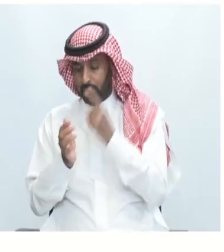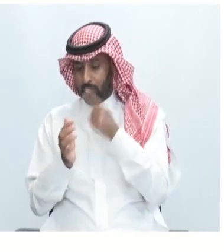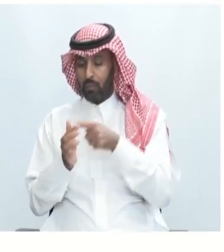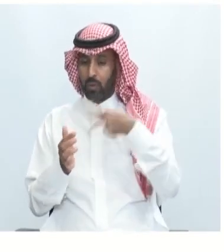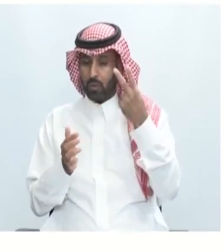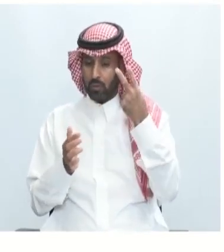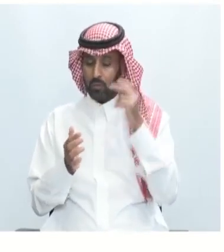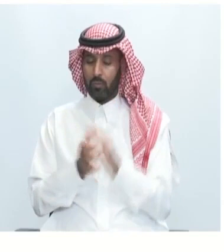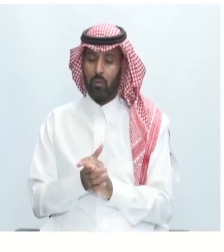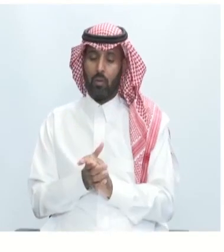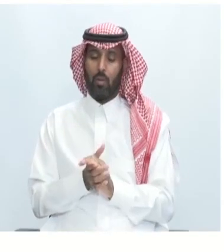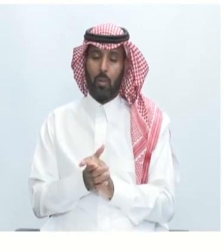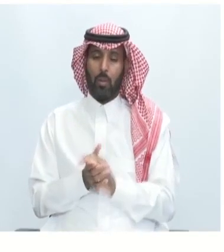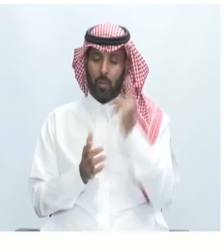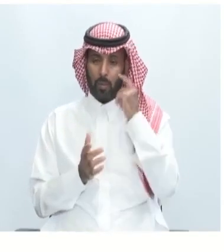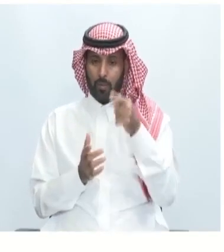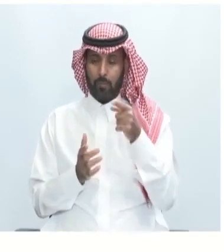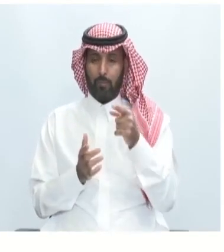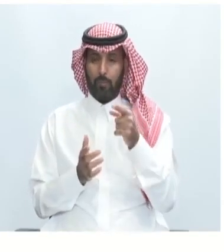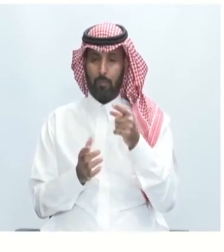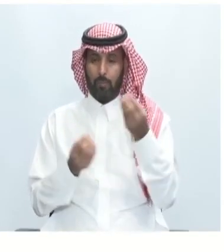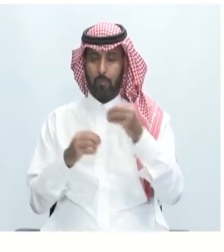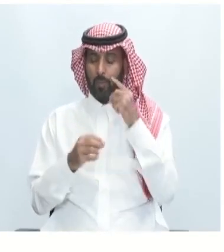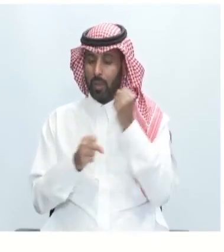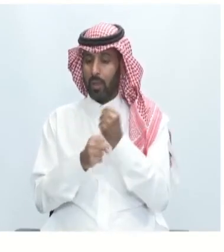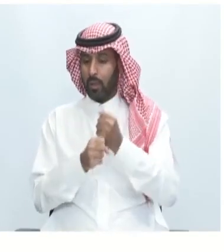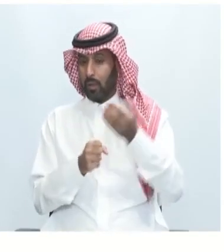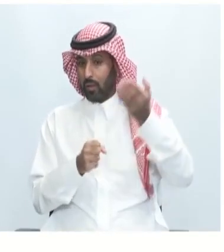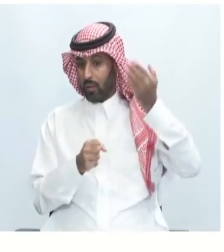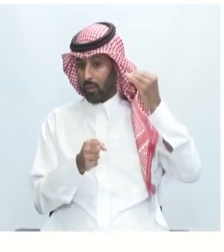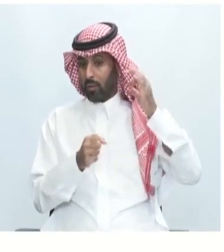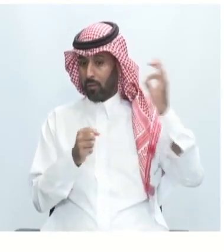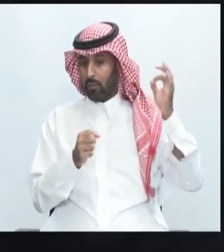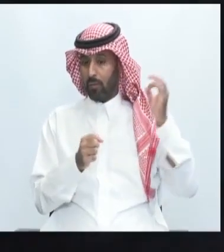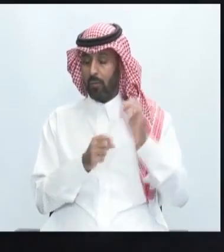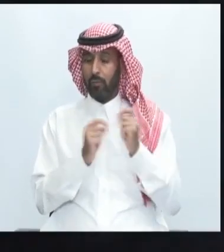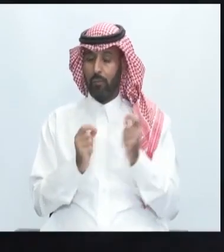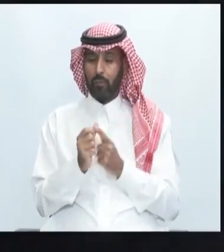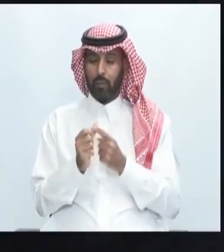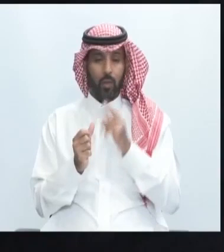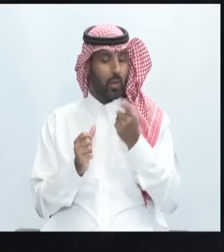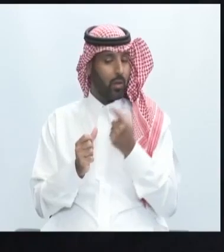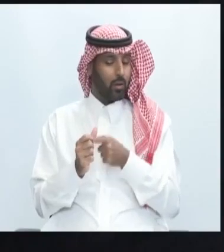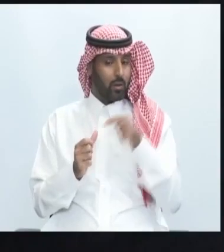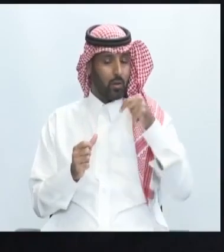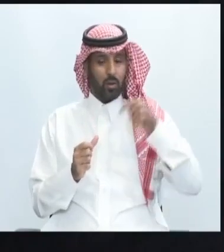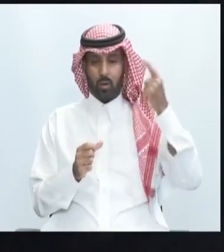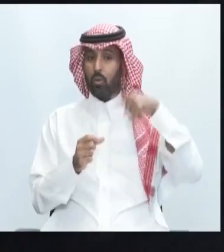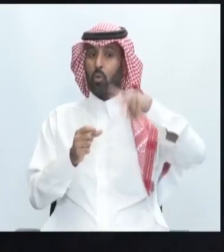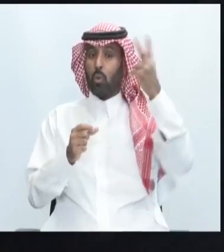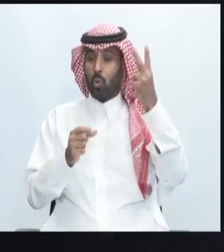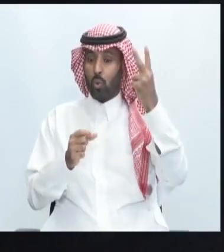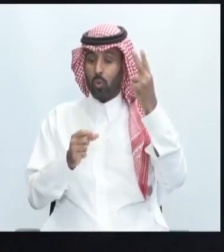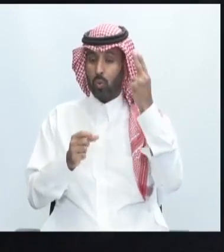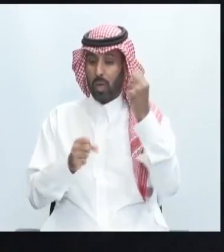is number two. And notice here, we used the past perfect. This is when we use the past perfect,